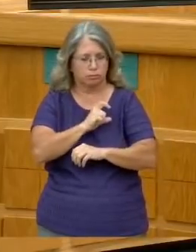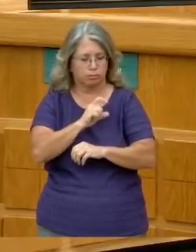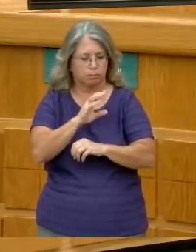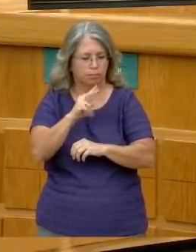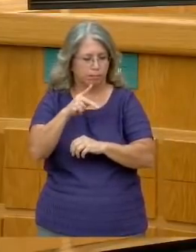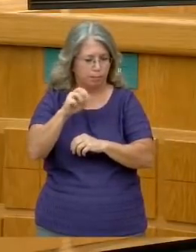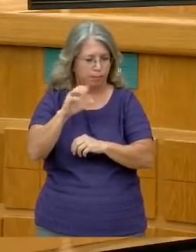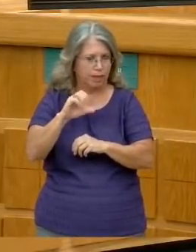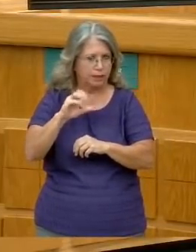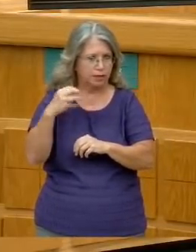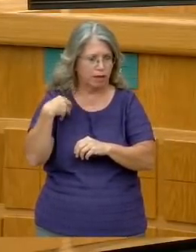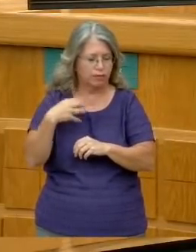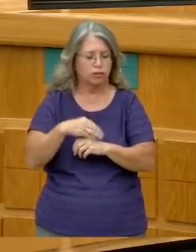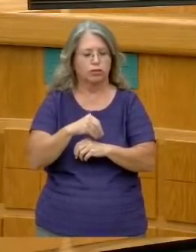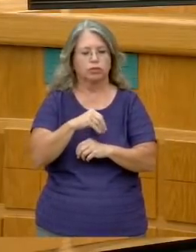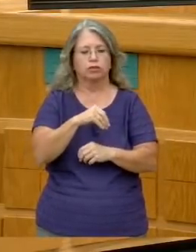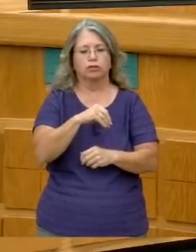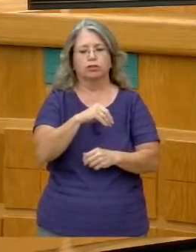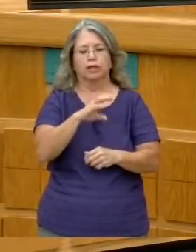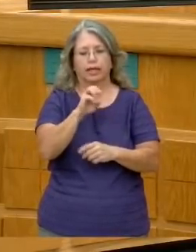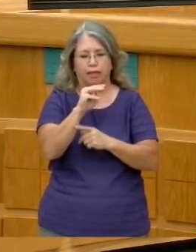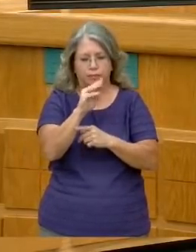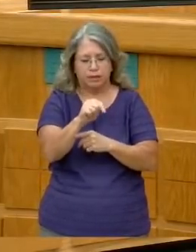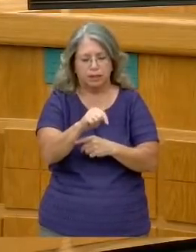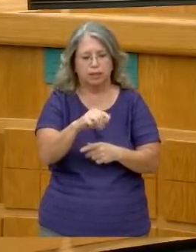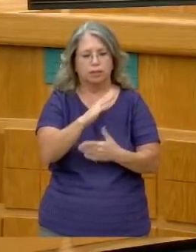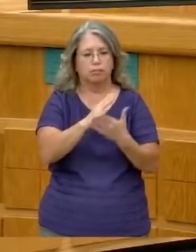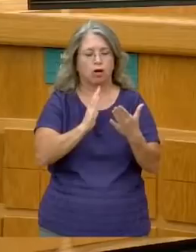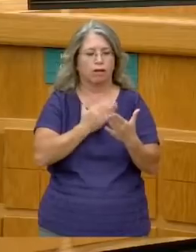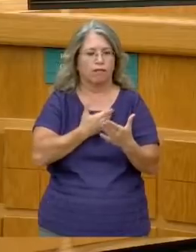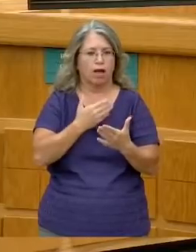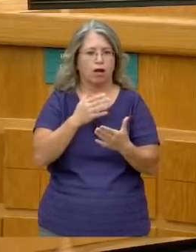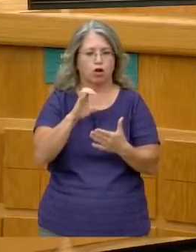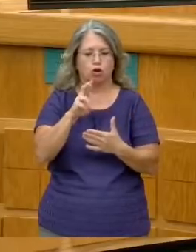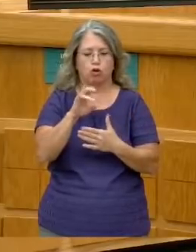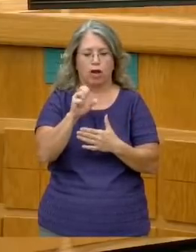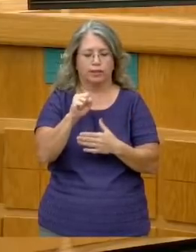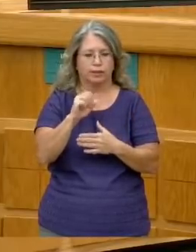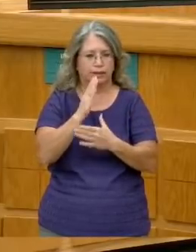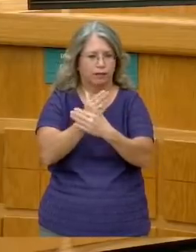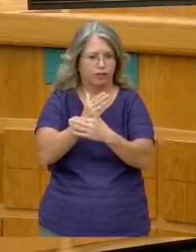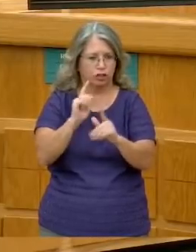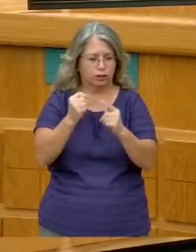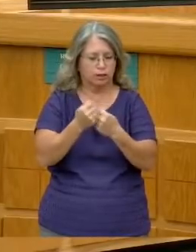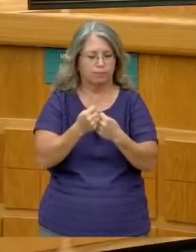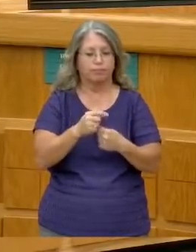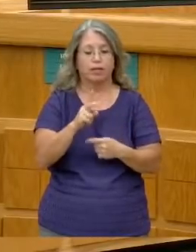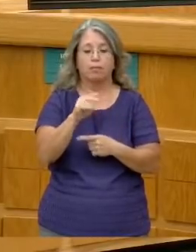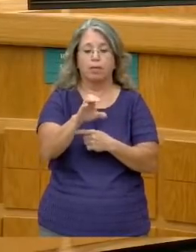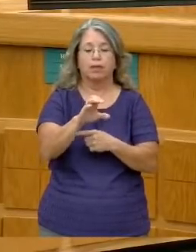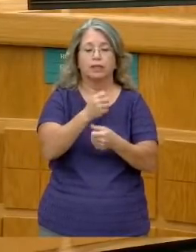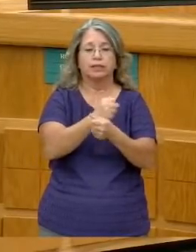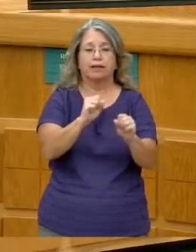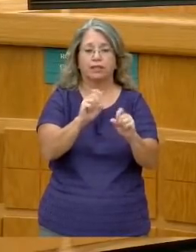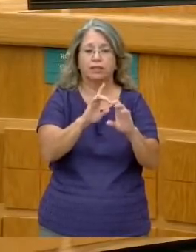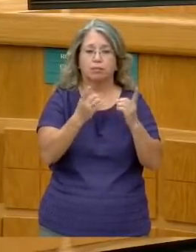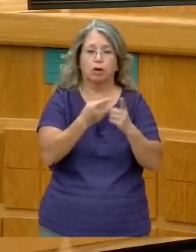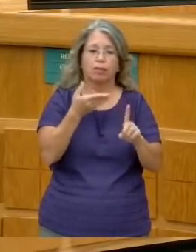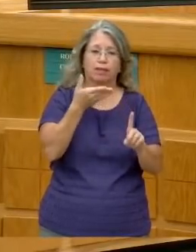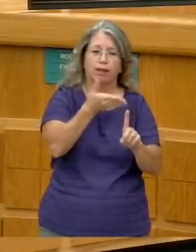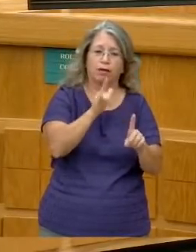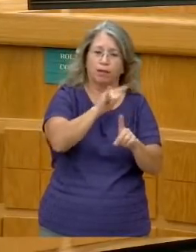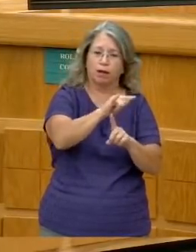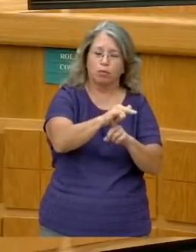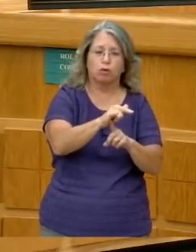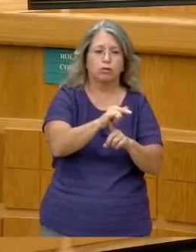part of our crisis intervention team. Public Safety Department, for those that don't know, is responsible for responding to any and all